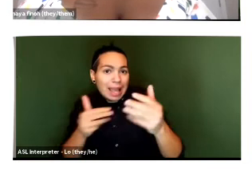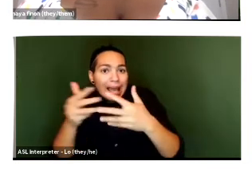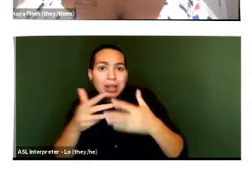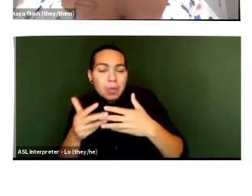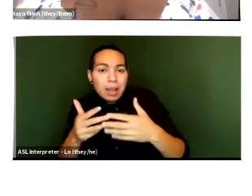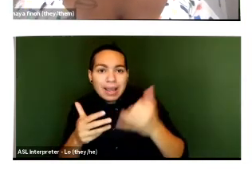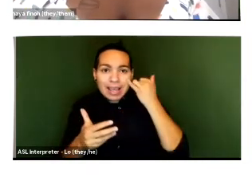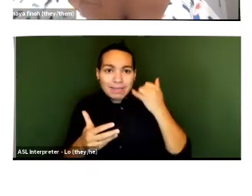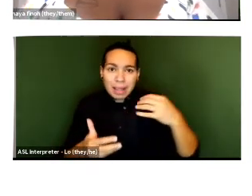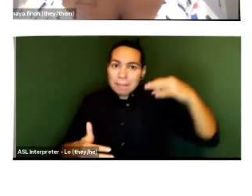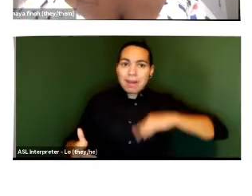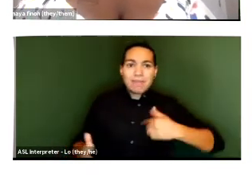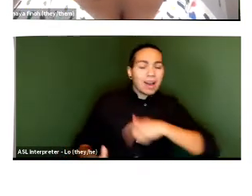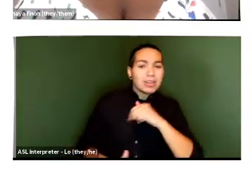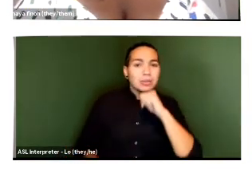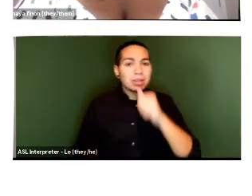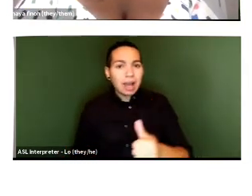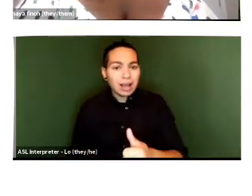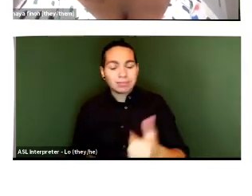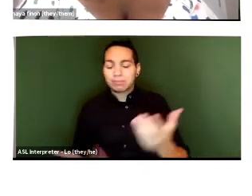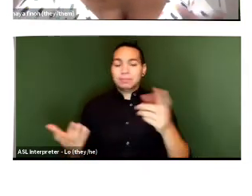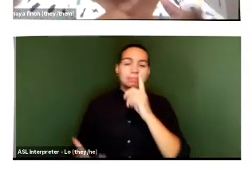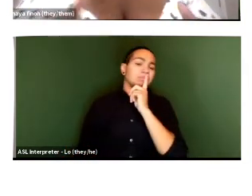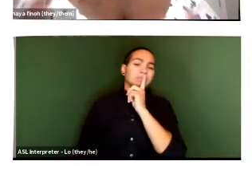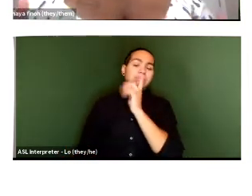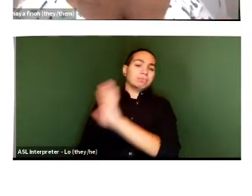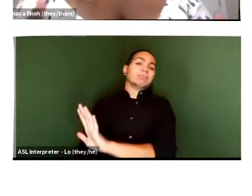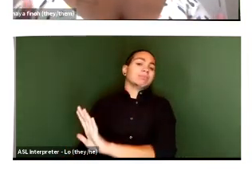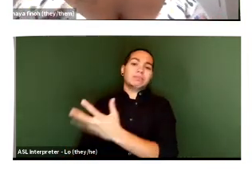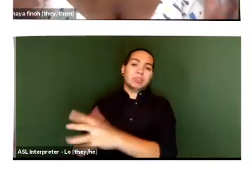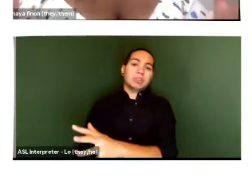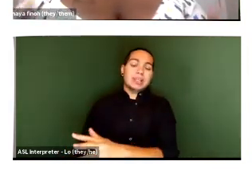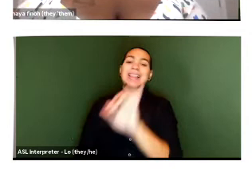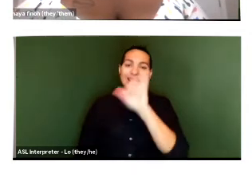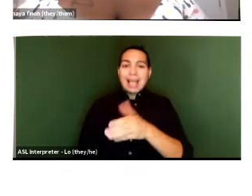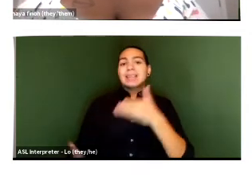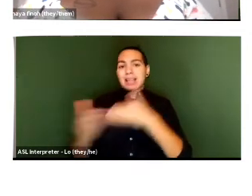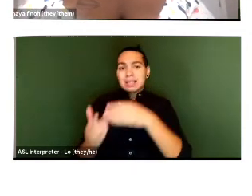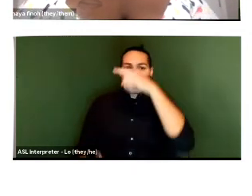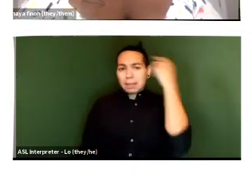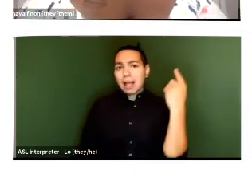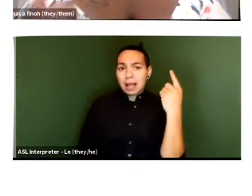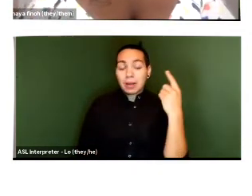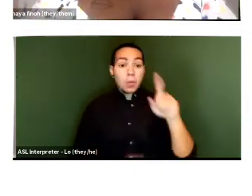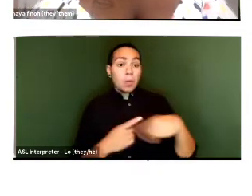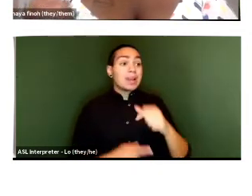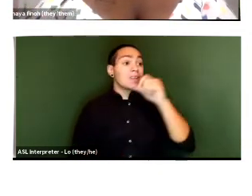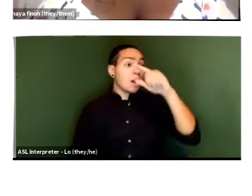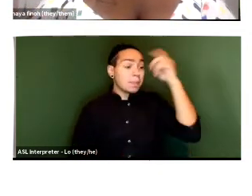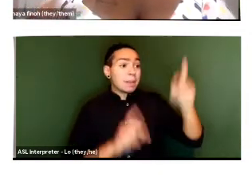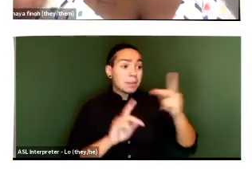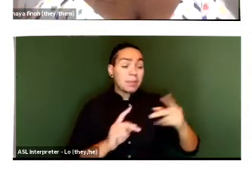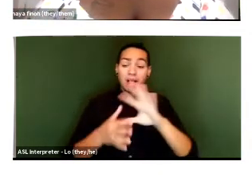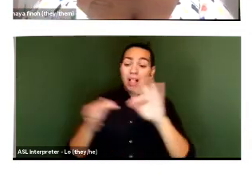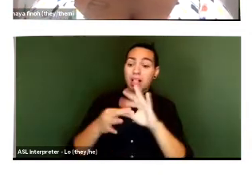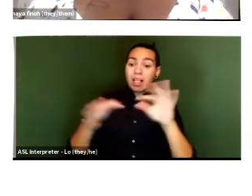and satisfying lives, full stop. It's actually anti-Black, because when non-Black people do that, they imply that the value